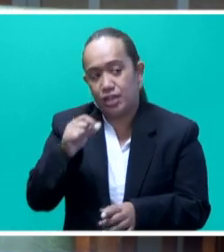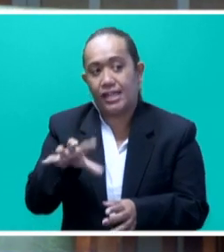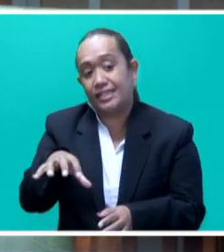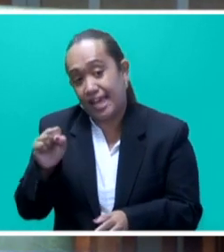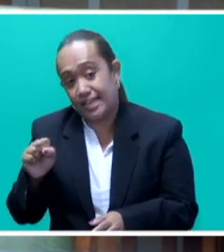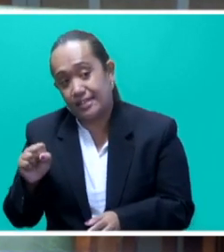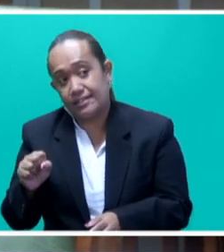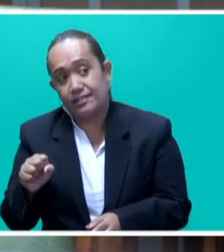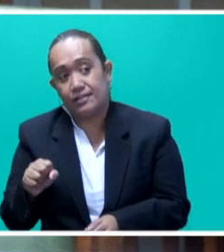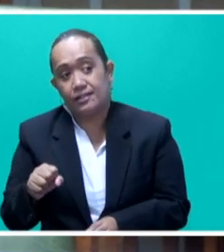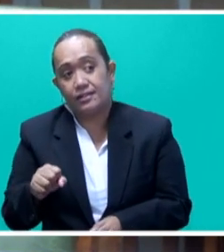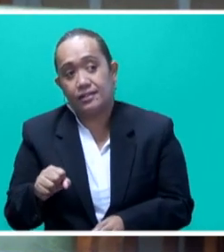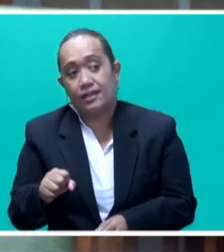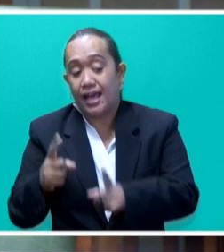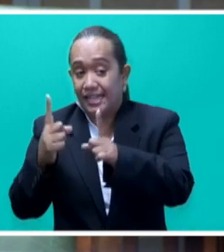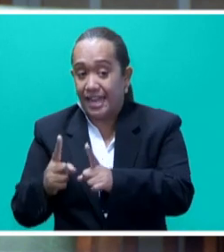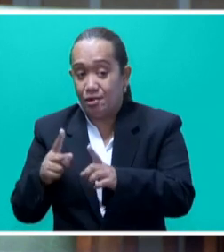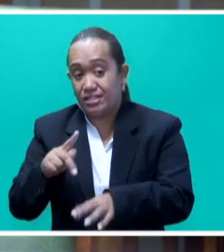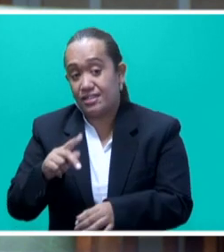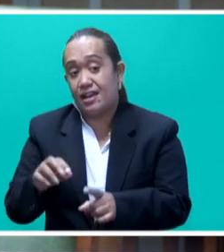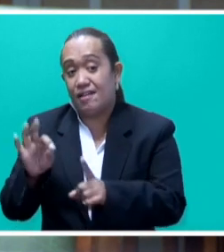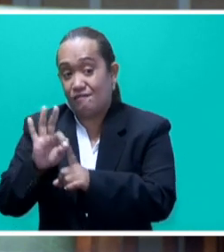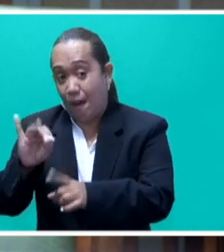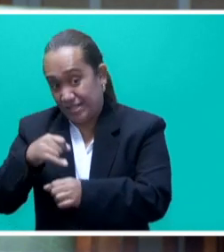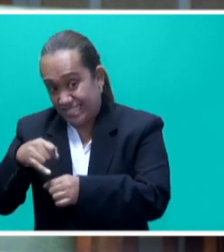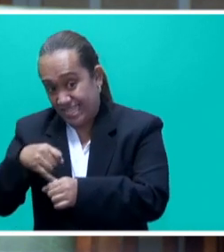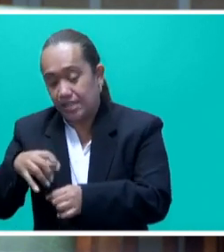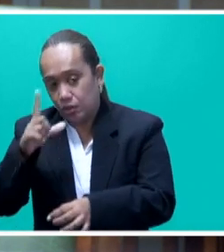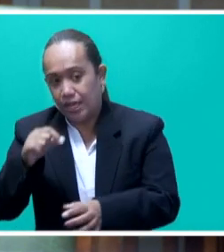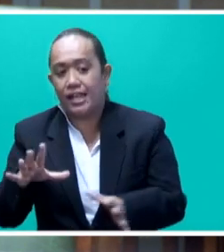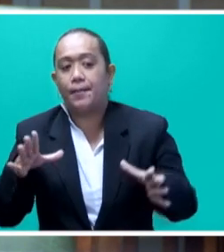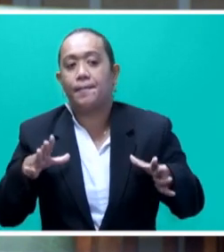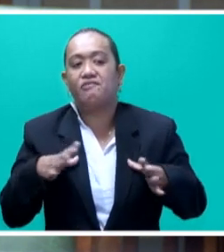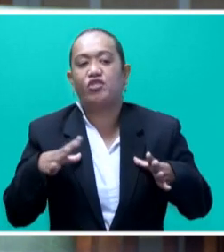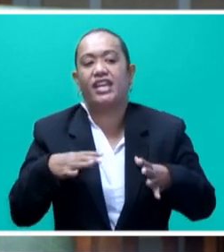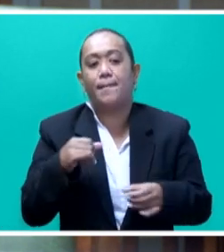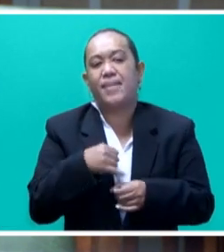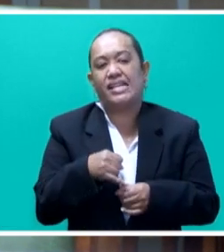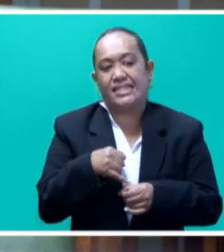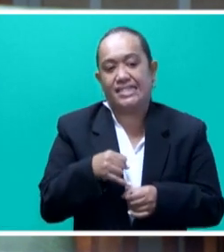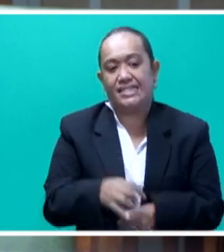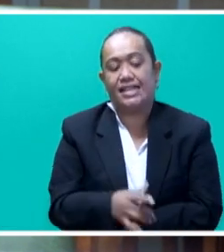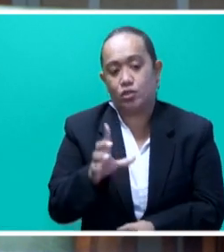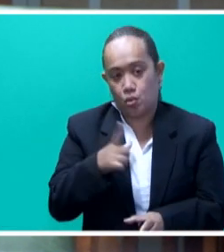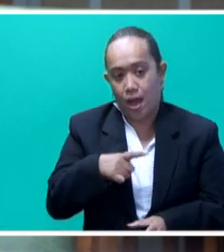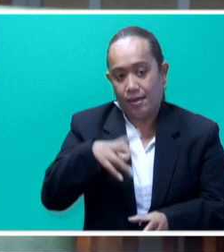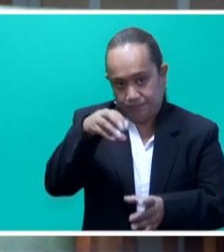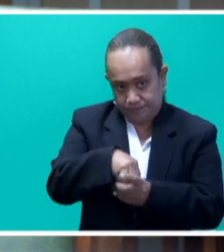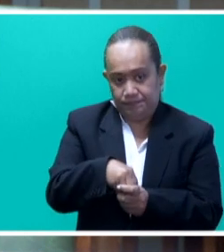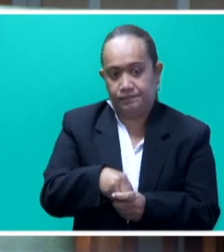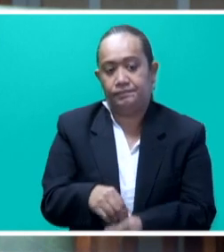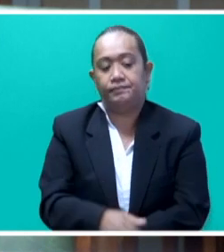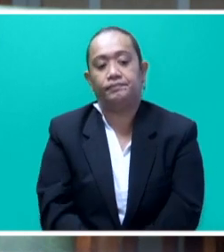the patients can take it to the nearest pharmacy and get the medicine for free. So they've been included within that particular, the